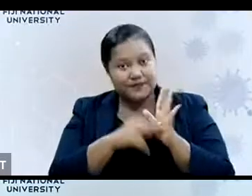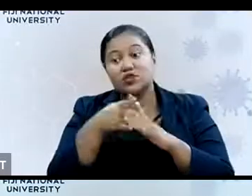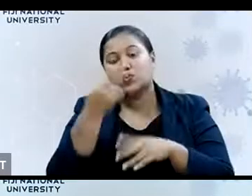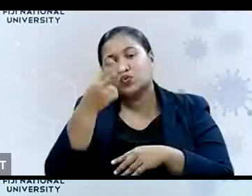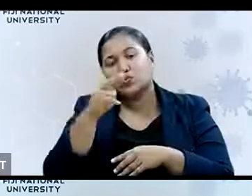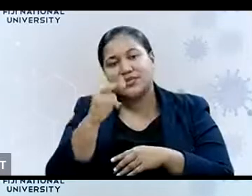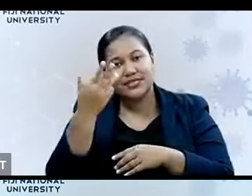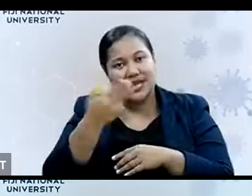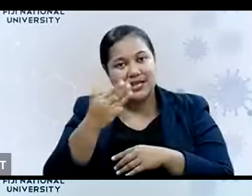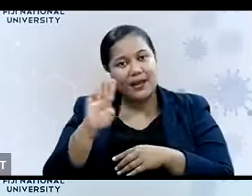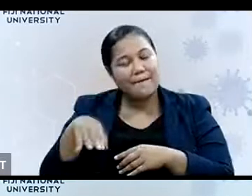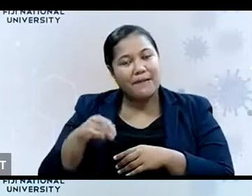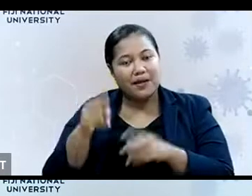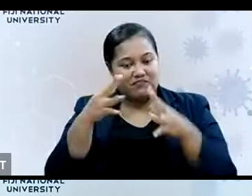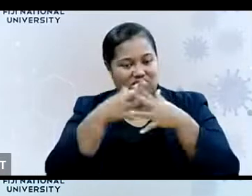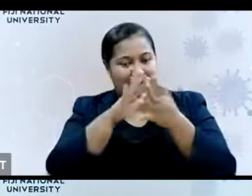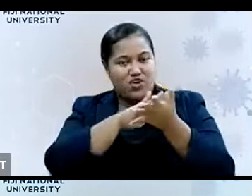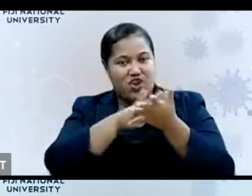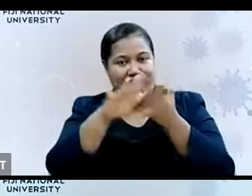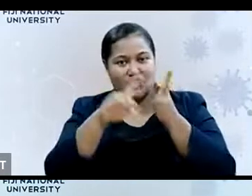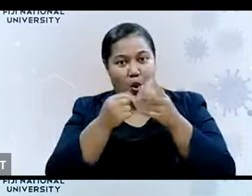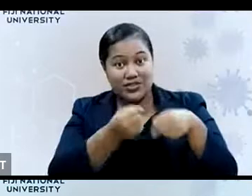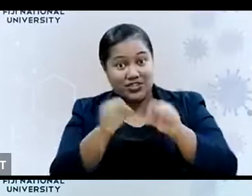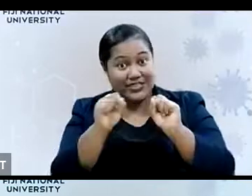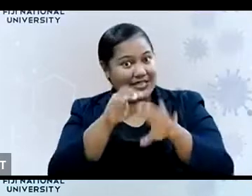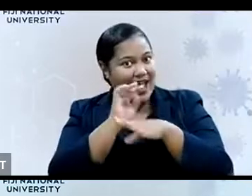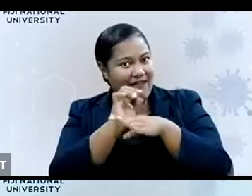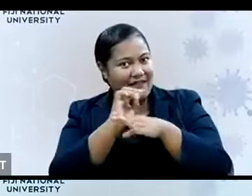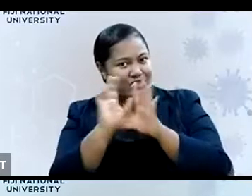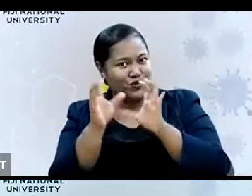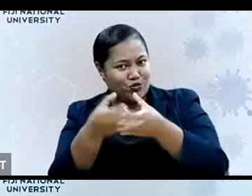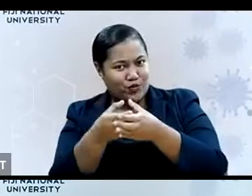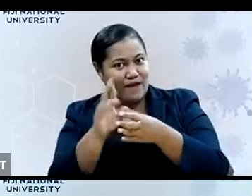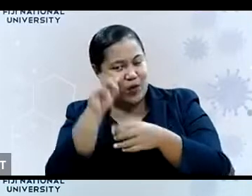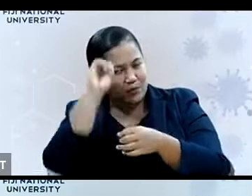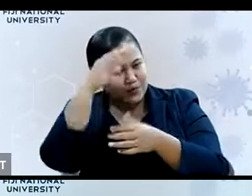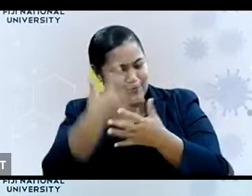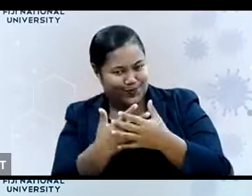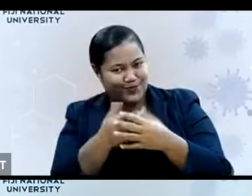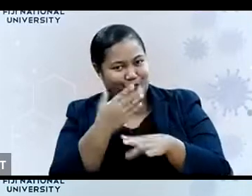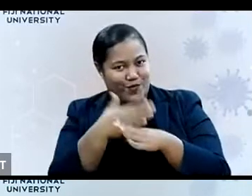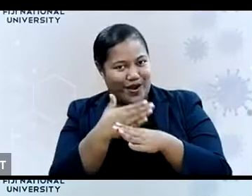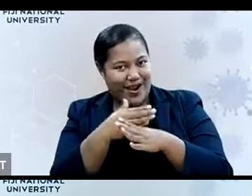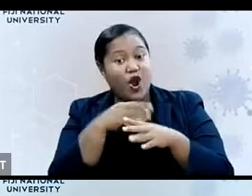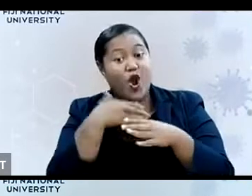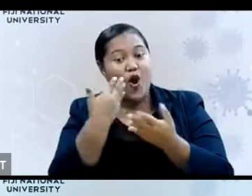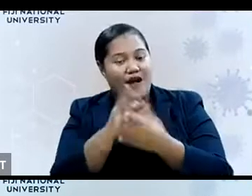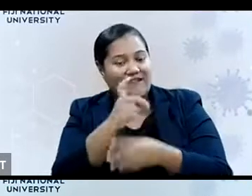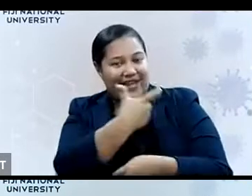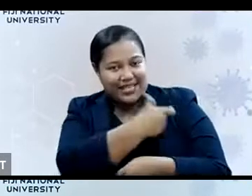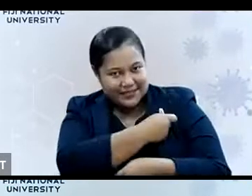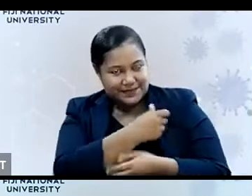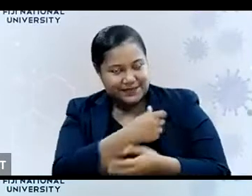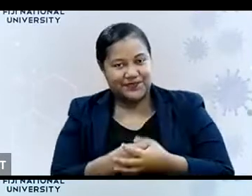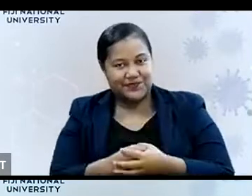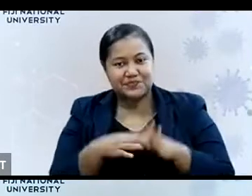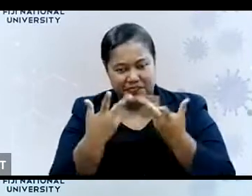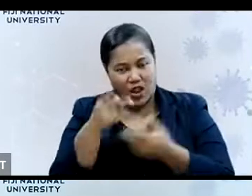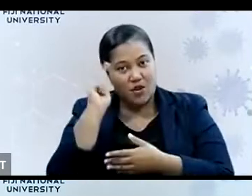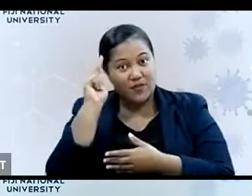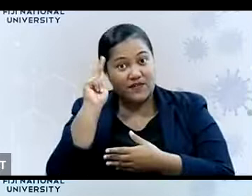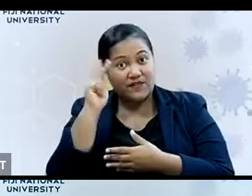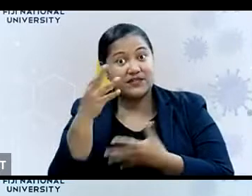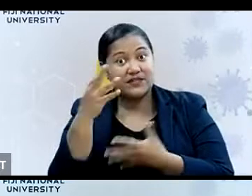of the World Health Organization Strategic Advisory Group of Experts, SAGE, for vaccines. He's currently a professor